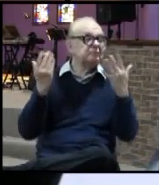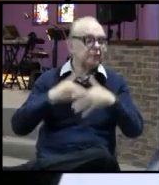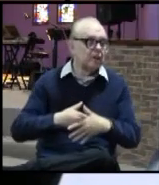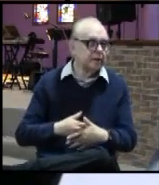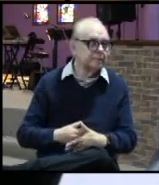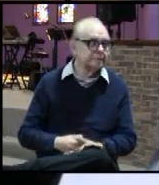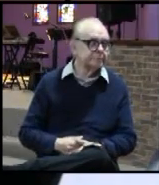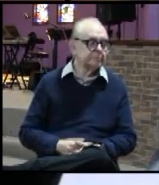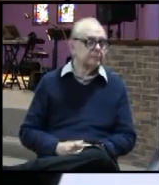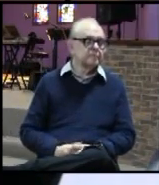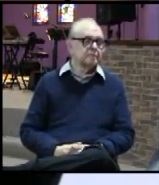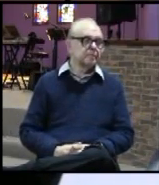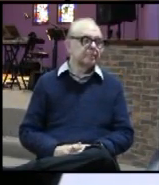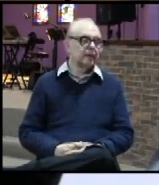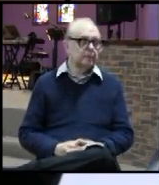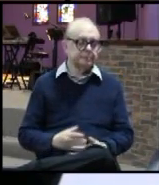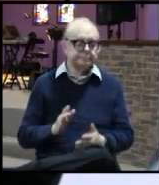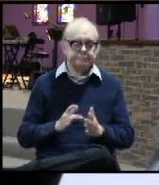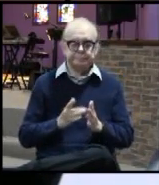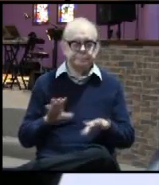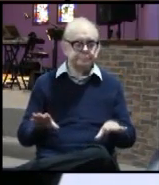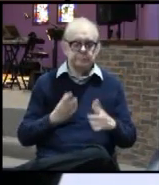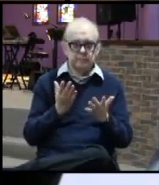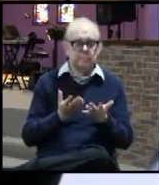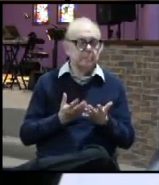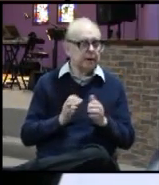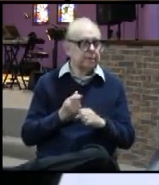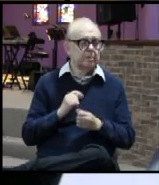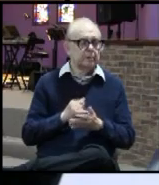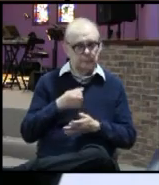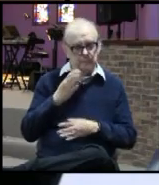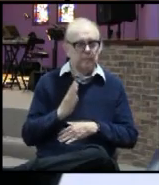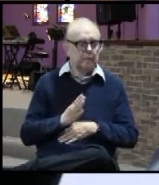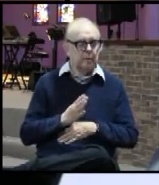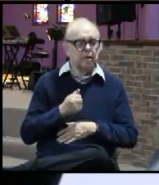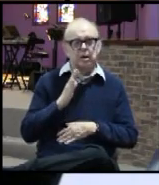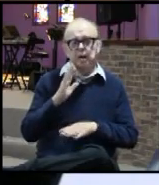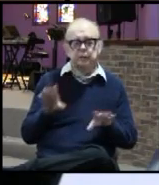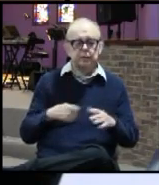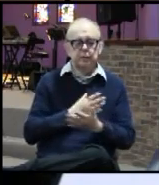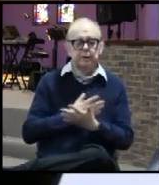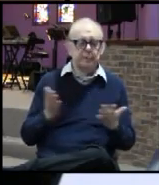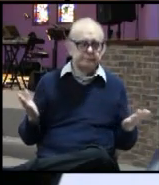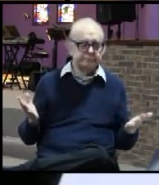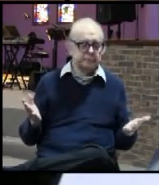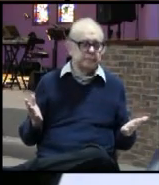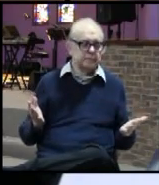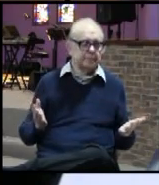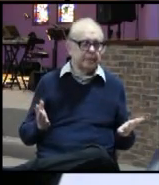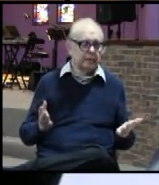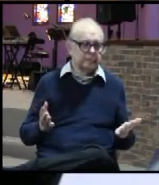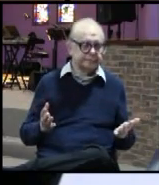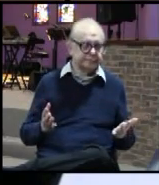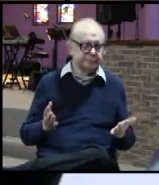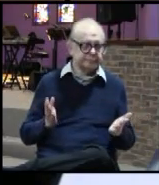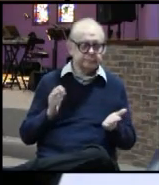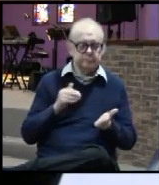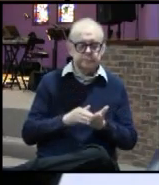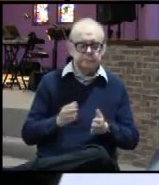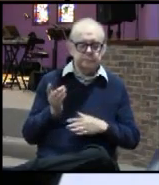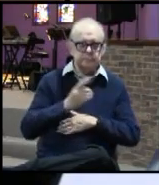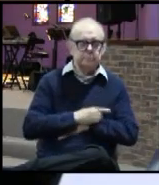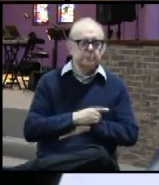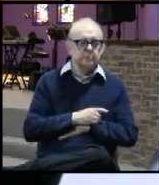God caused it to get dark. He could have done anything he wanted to do to make it dark. He's God. He controls it all. So he made it dark in the middle of the day when it